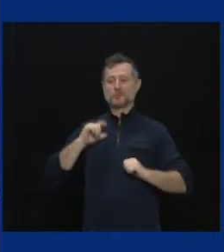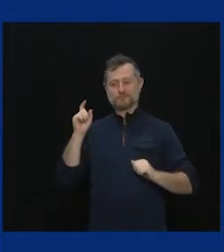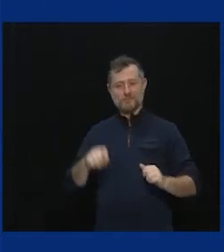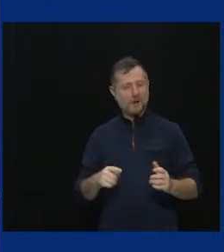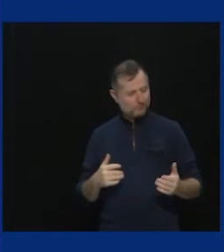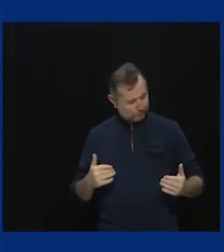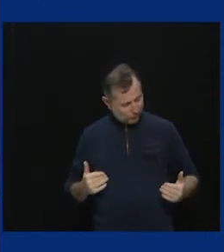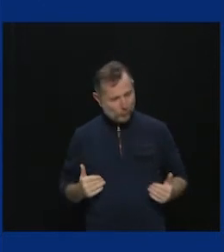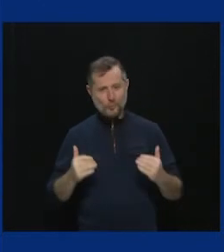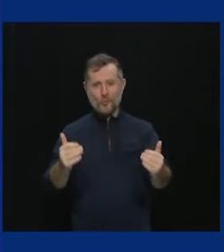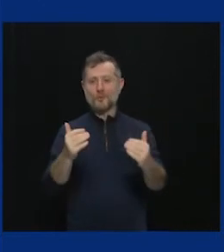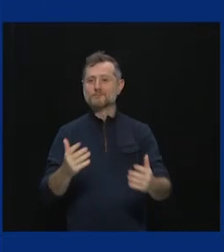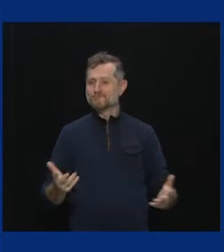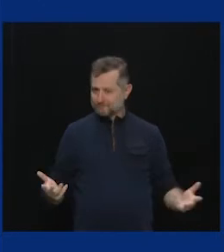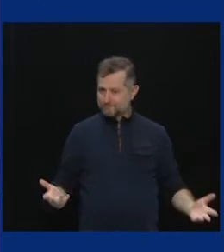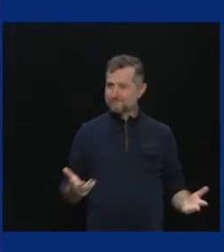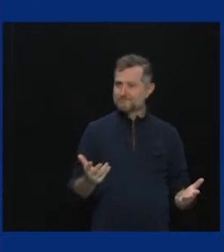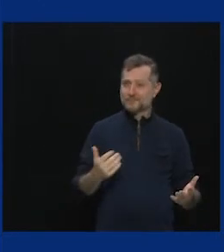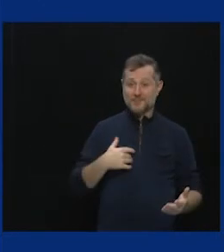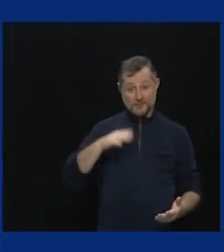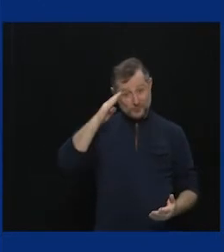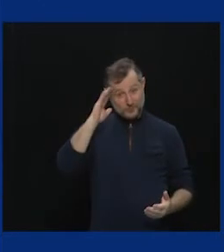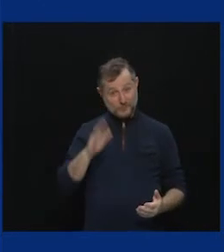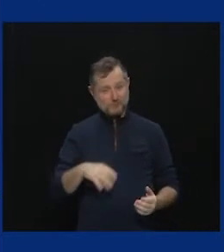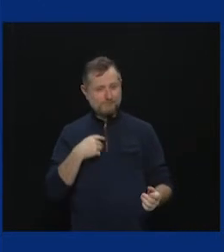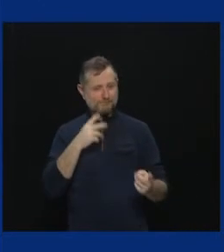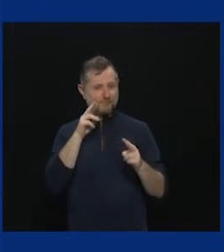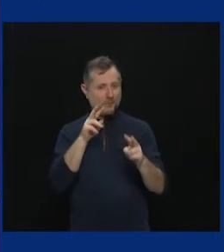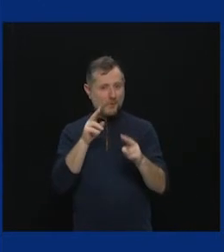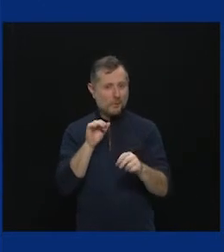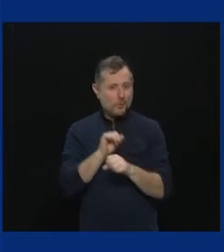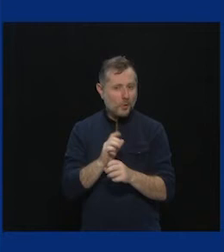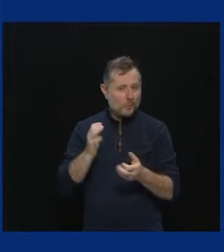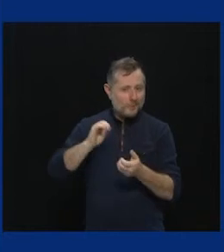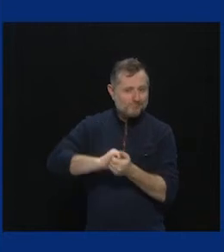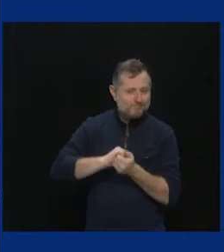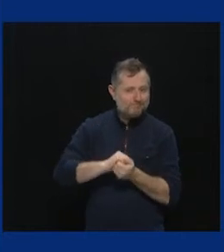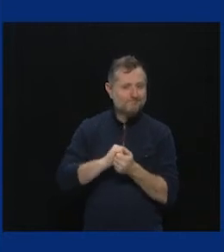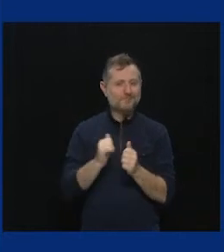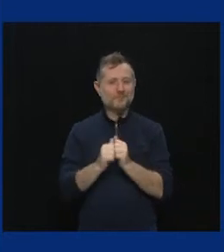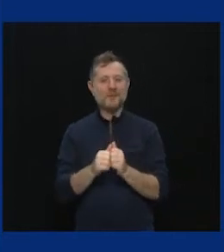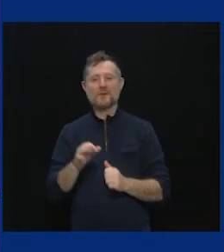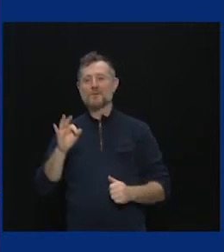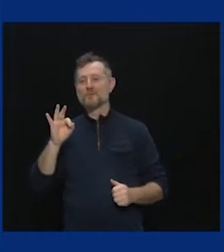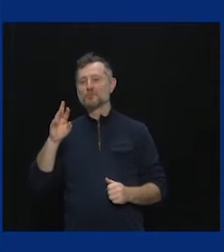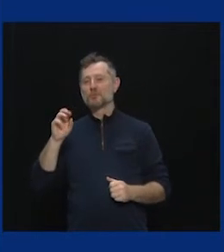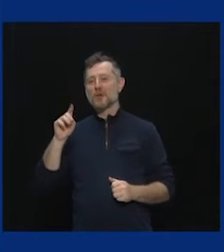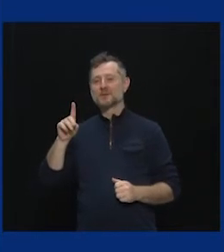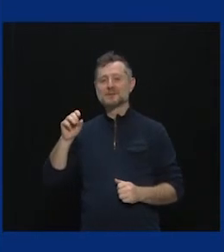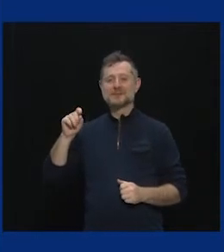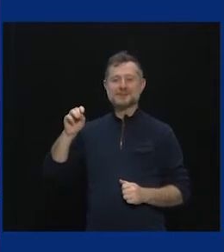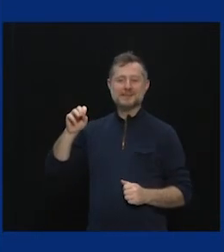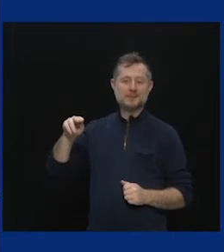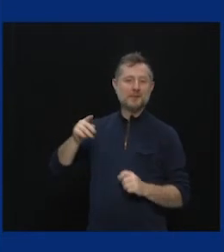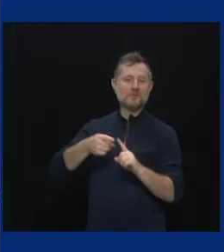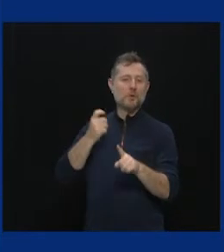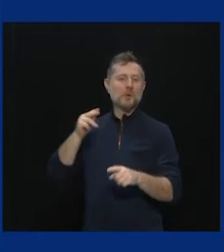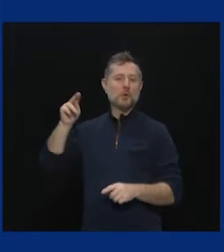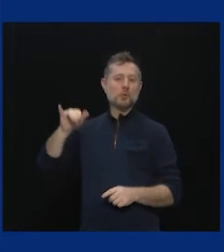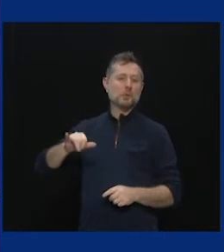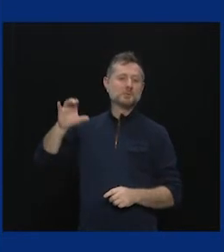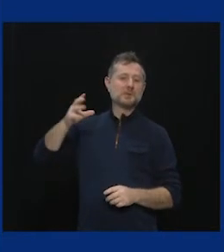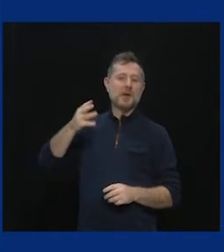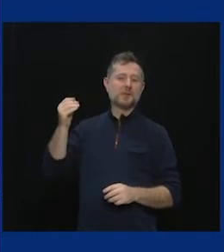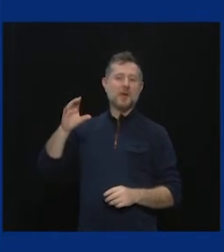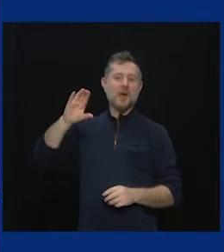to working with our partners. Fred Dixon is here from NYC & Company, and other tourism promotion agencies across the state,